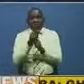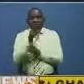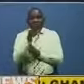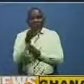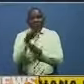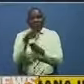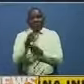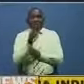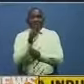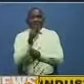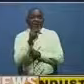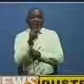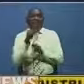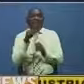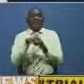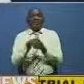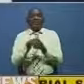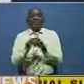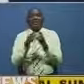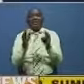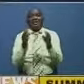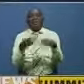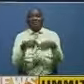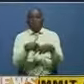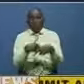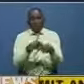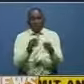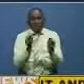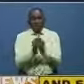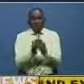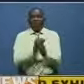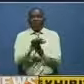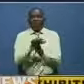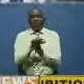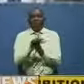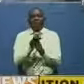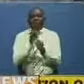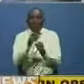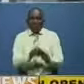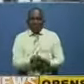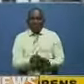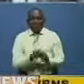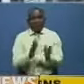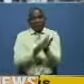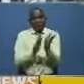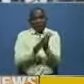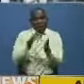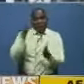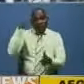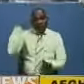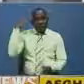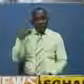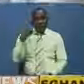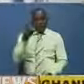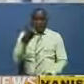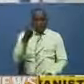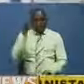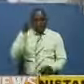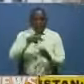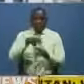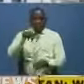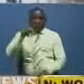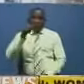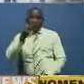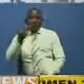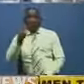25 or 30 in compliance with the COVID-19 protocols. The headmaster of the school, Mr. Paul